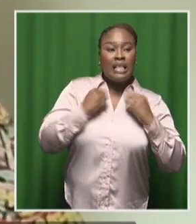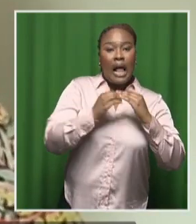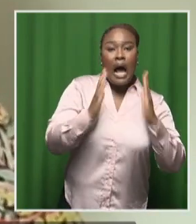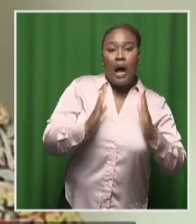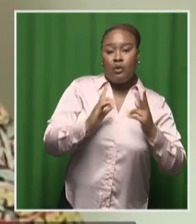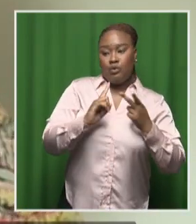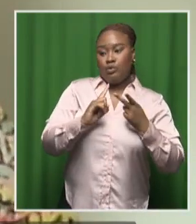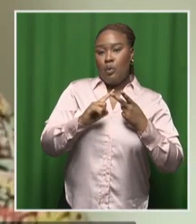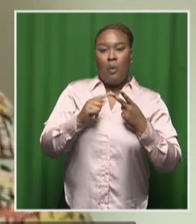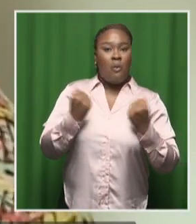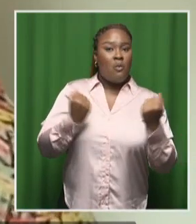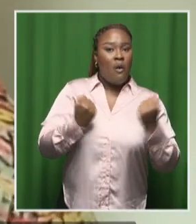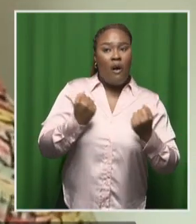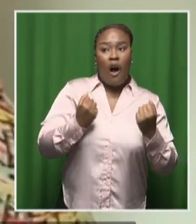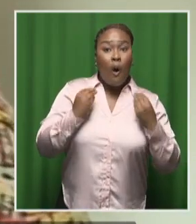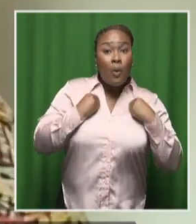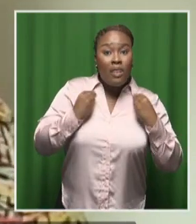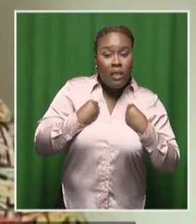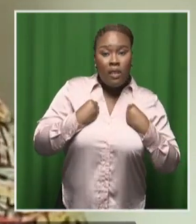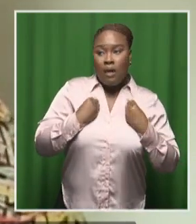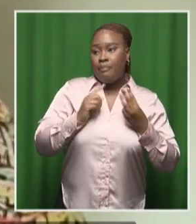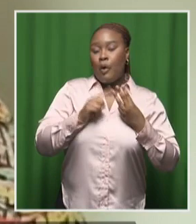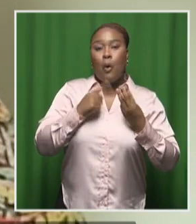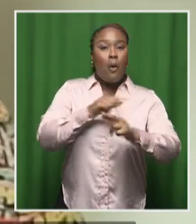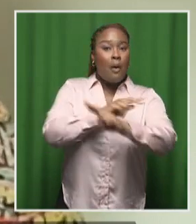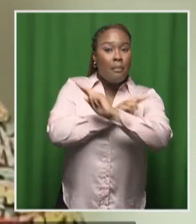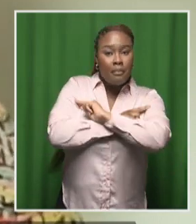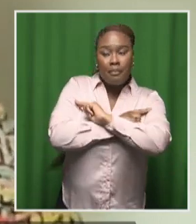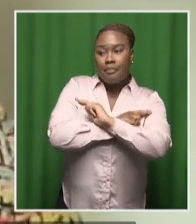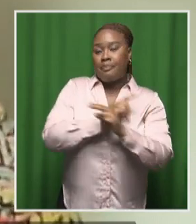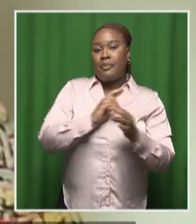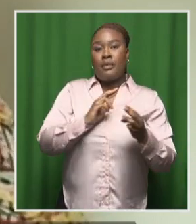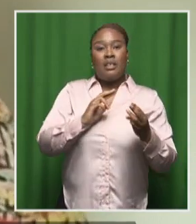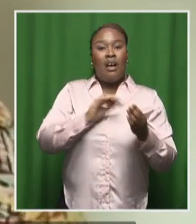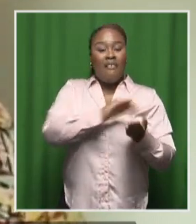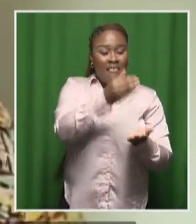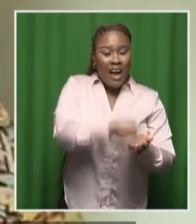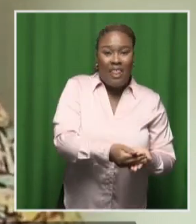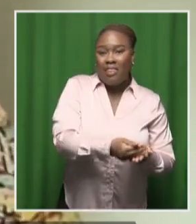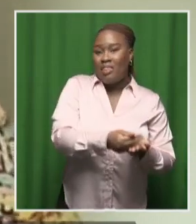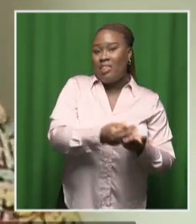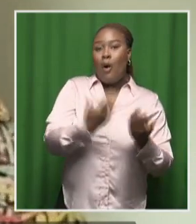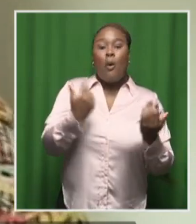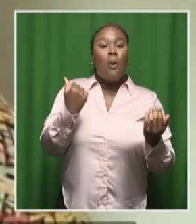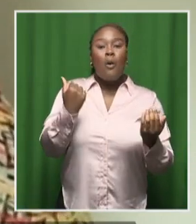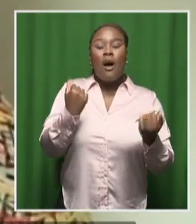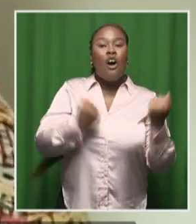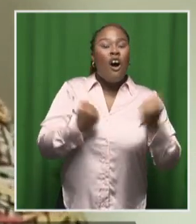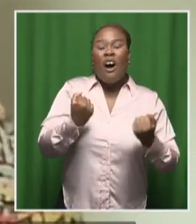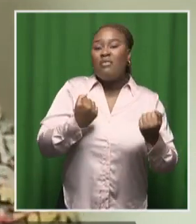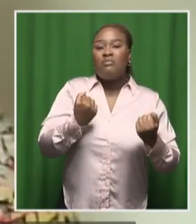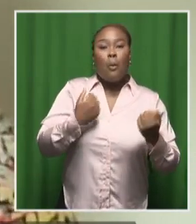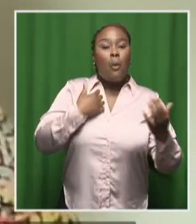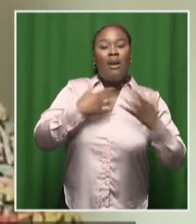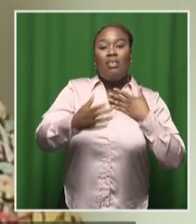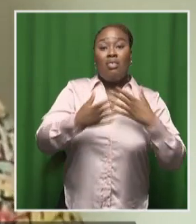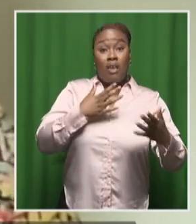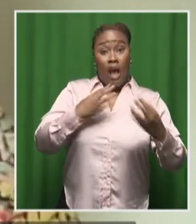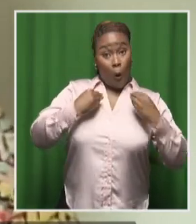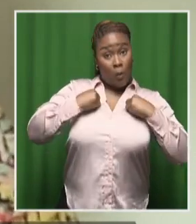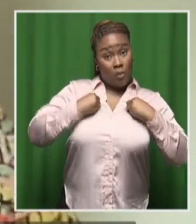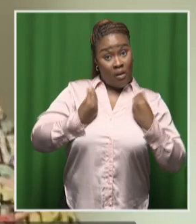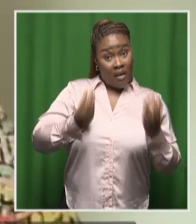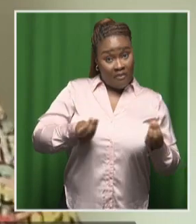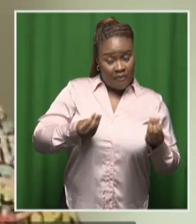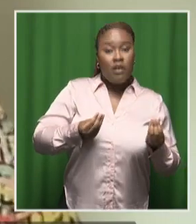able to attach it, whether or not it's pensions, retirement annuity, etc., whether or not it's a car, because at the end of the day, it